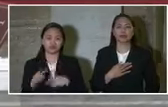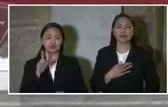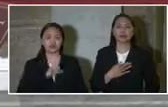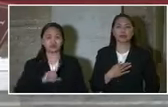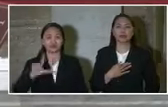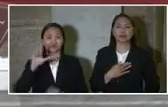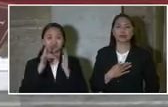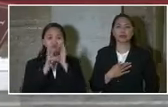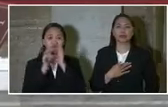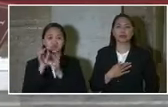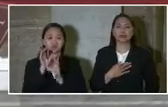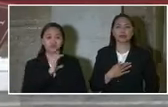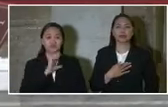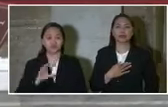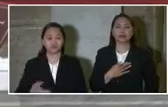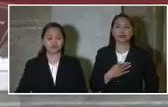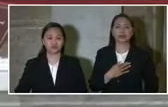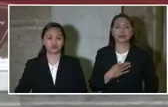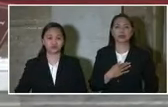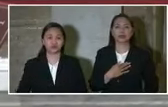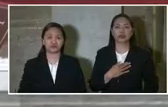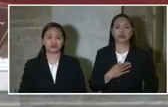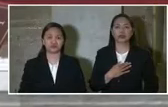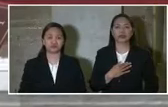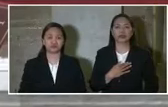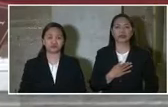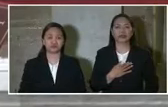our Lord Jesus Christ.